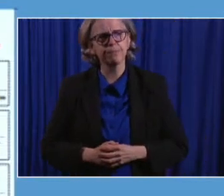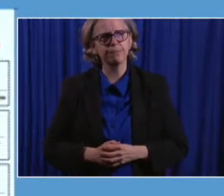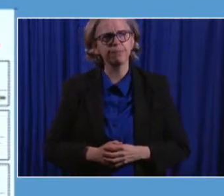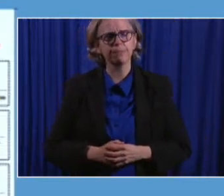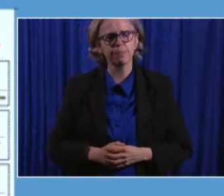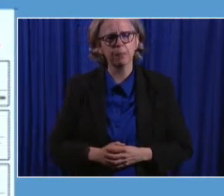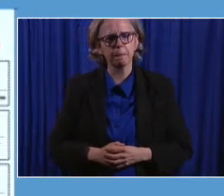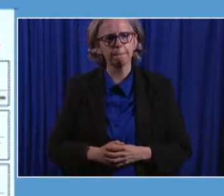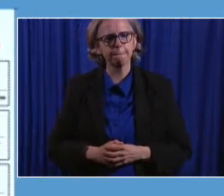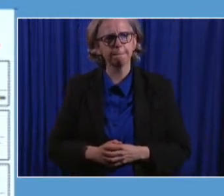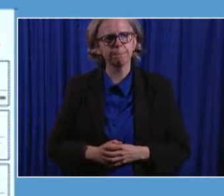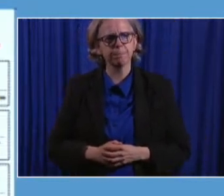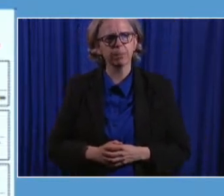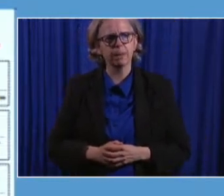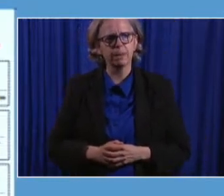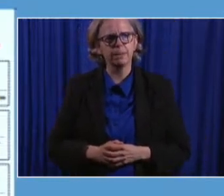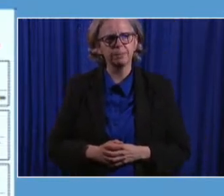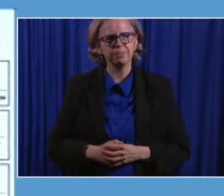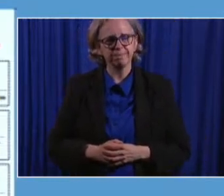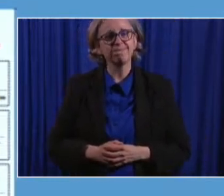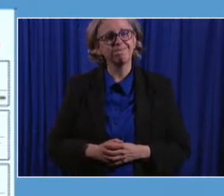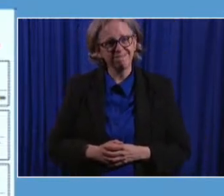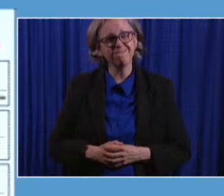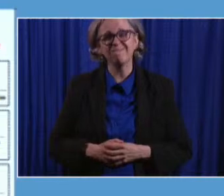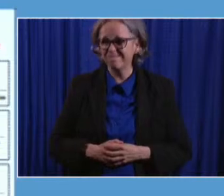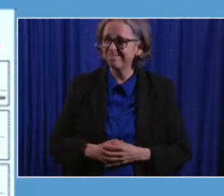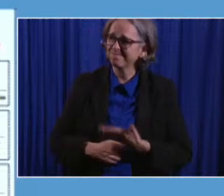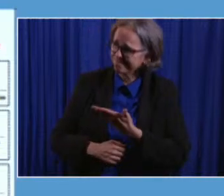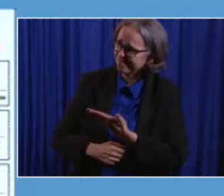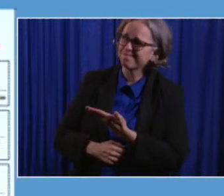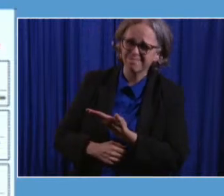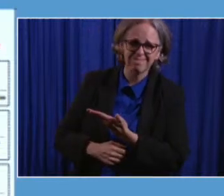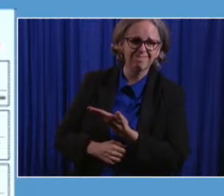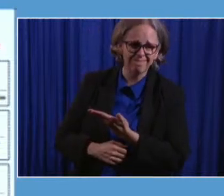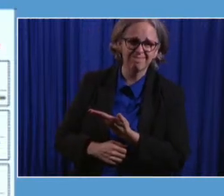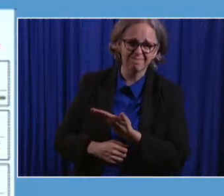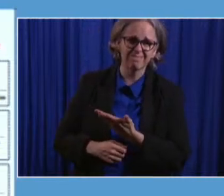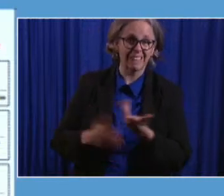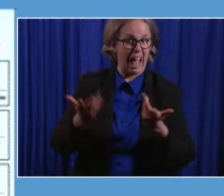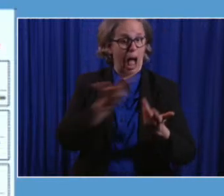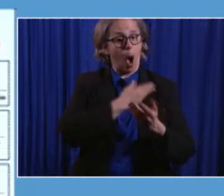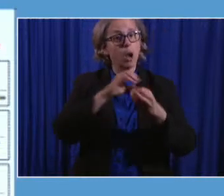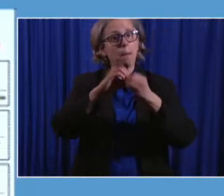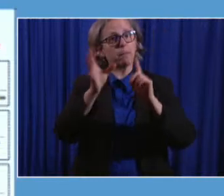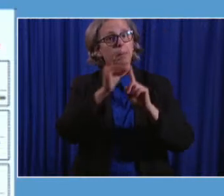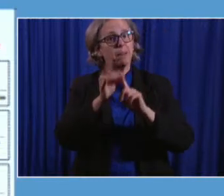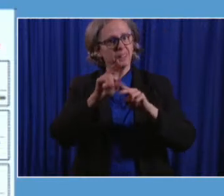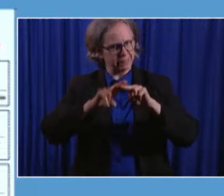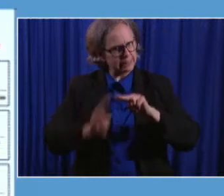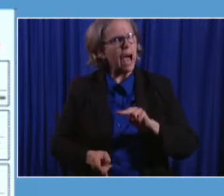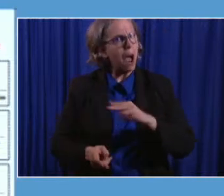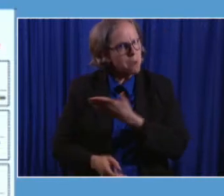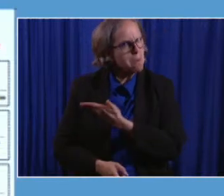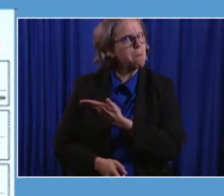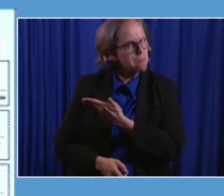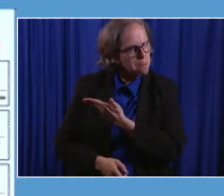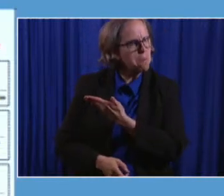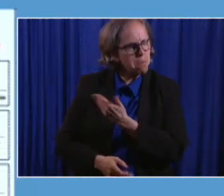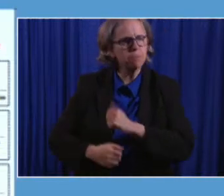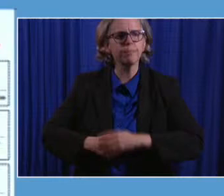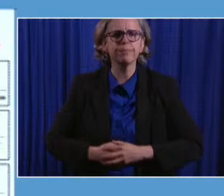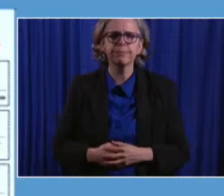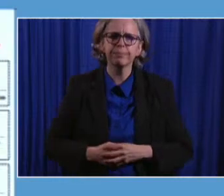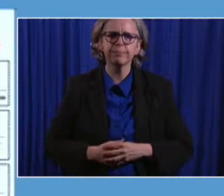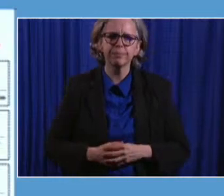Our key indicators, you'll see on the key indicators, cases down. We're looking at this number. Love to see it go